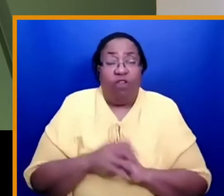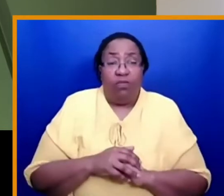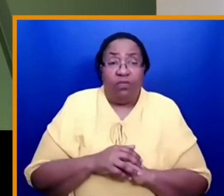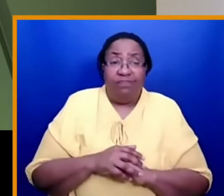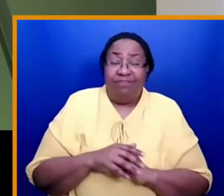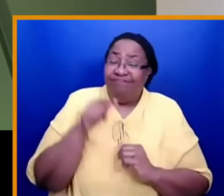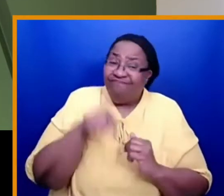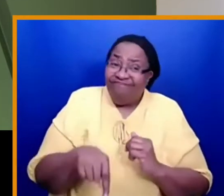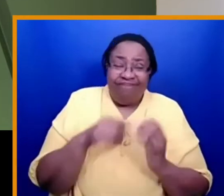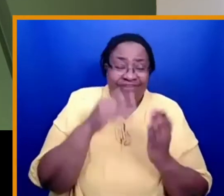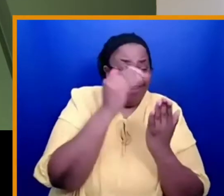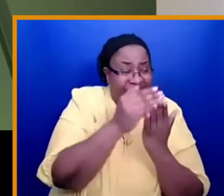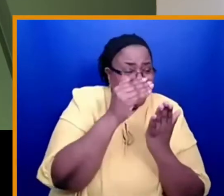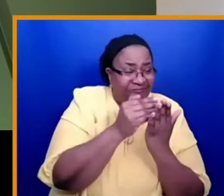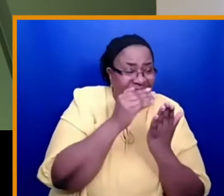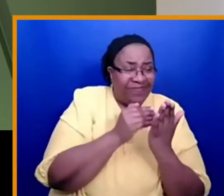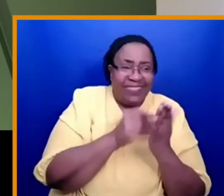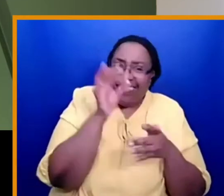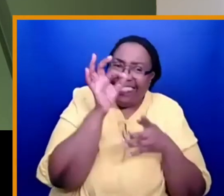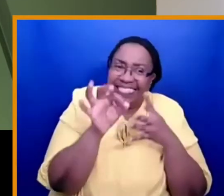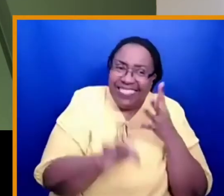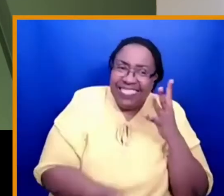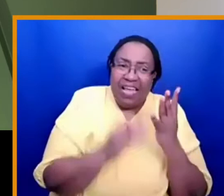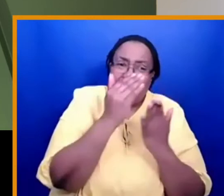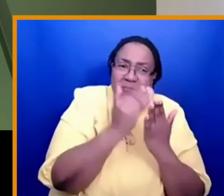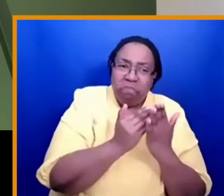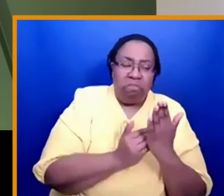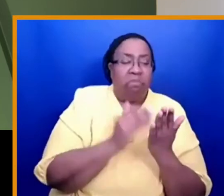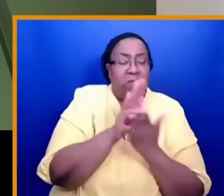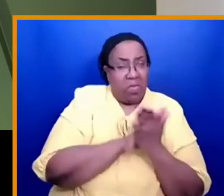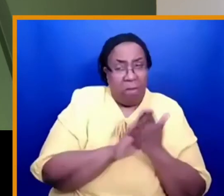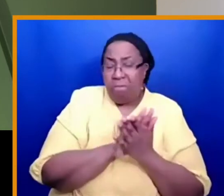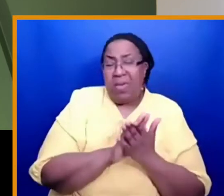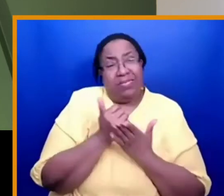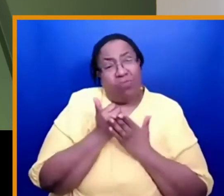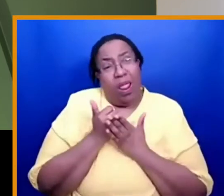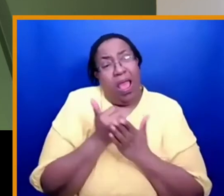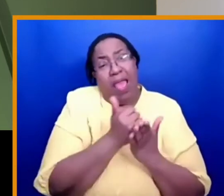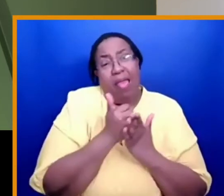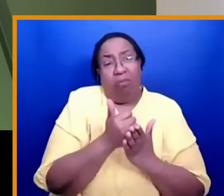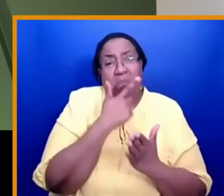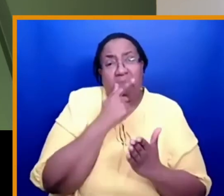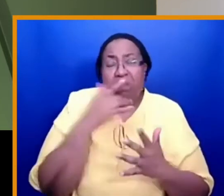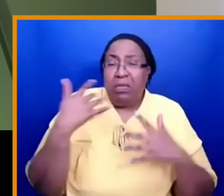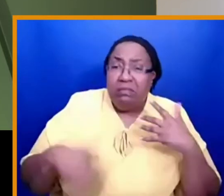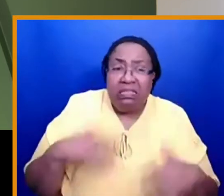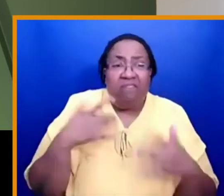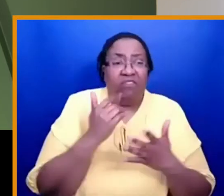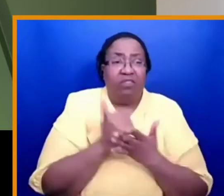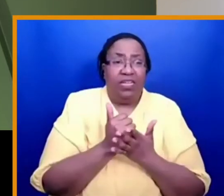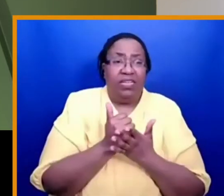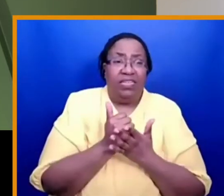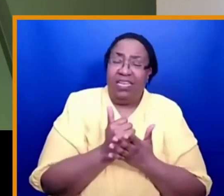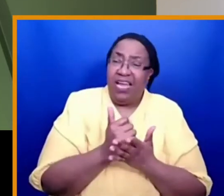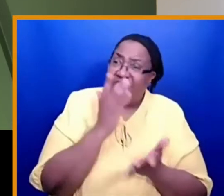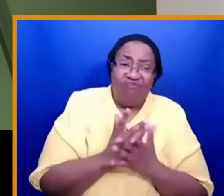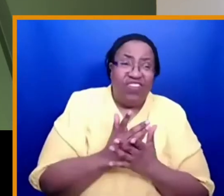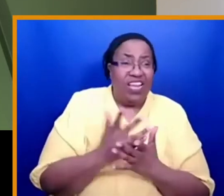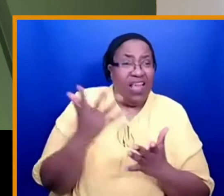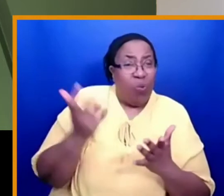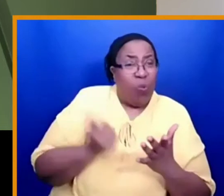are far-reaching. They'd make a real difference to the lives of ordinary people who are facing actual, proper financial